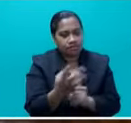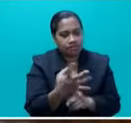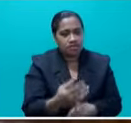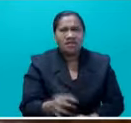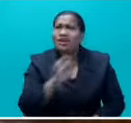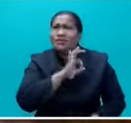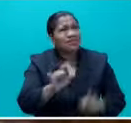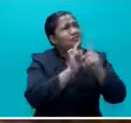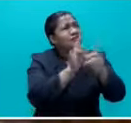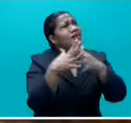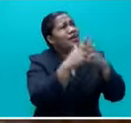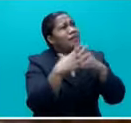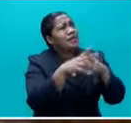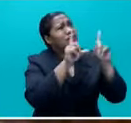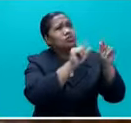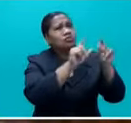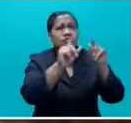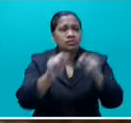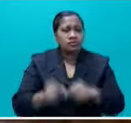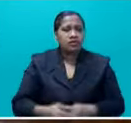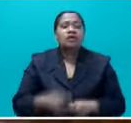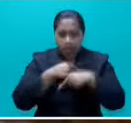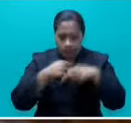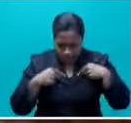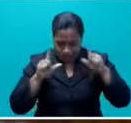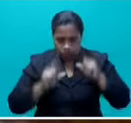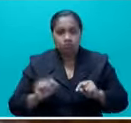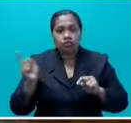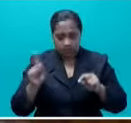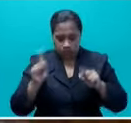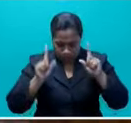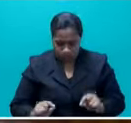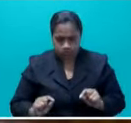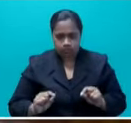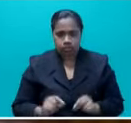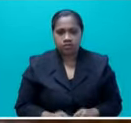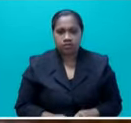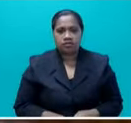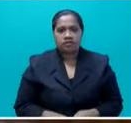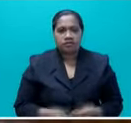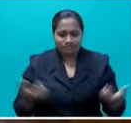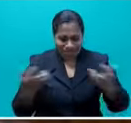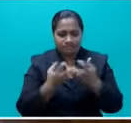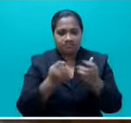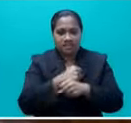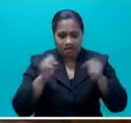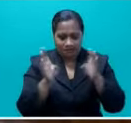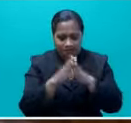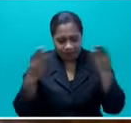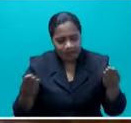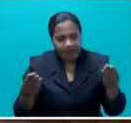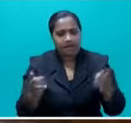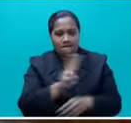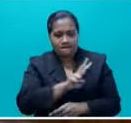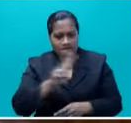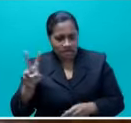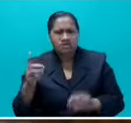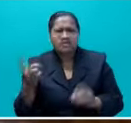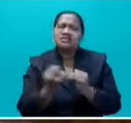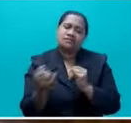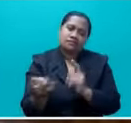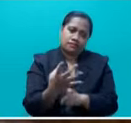do. Don't follow them. We do what we do according to our Bible, according to our values. It is important, Honorable Speaker, sir,